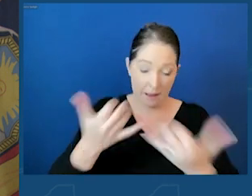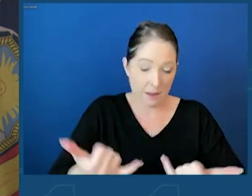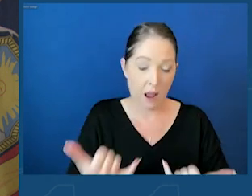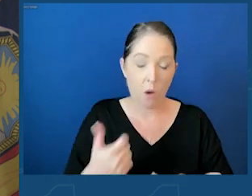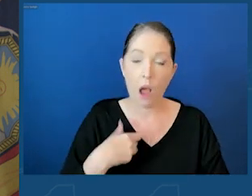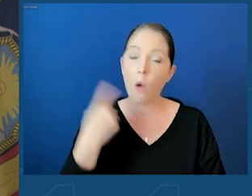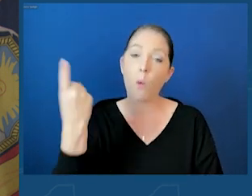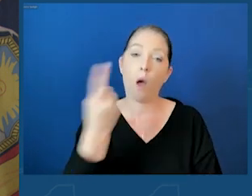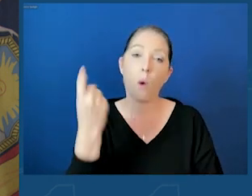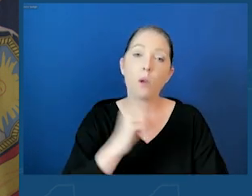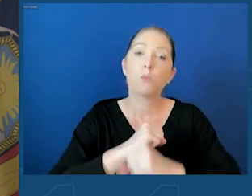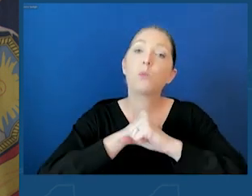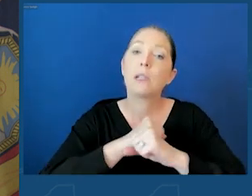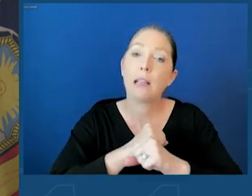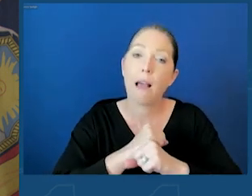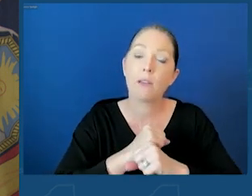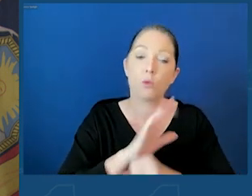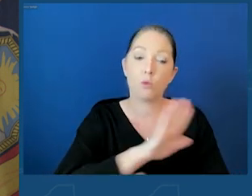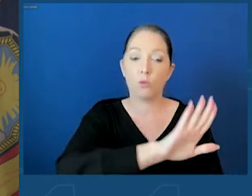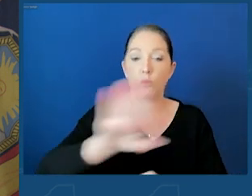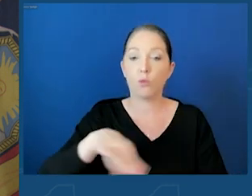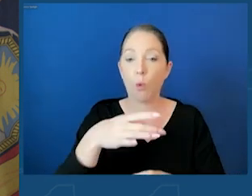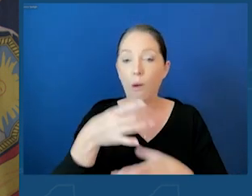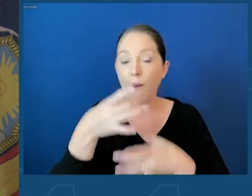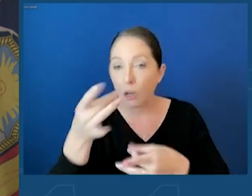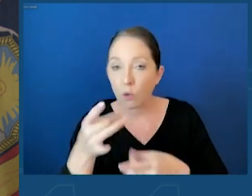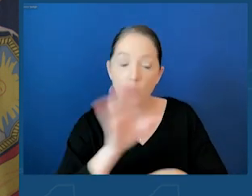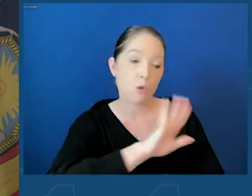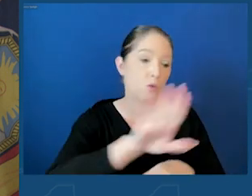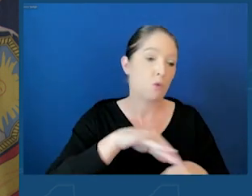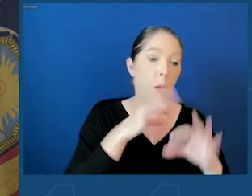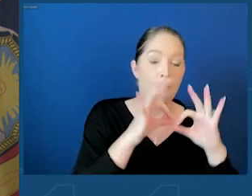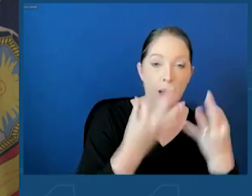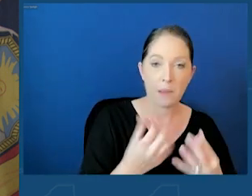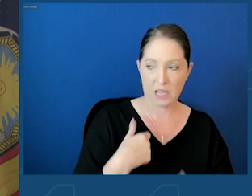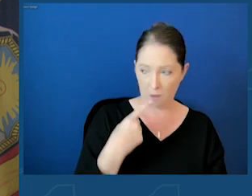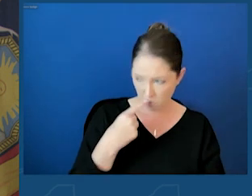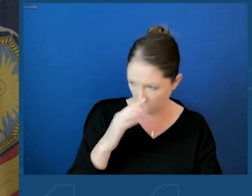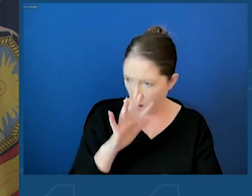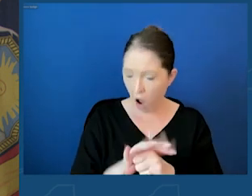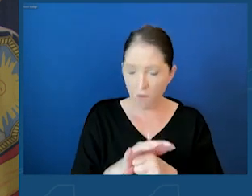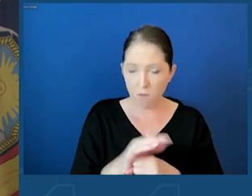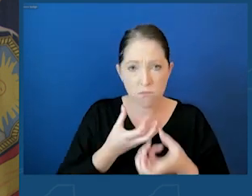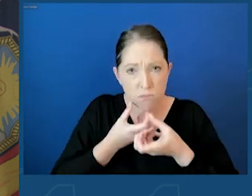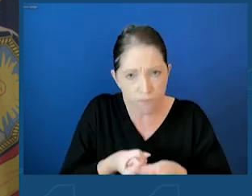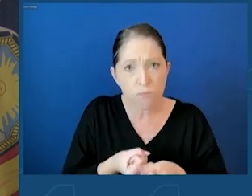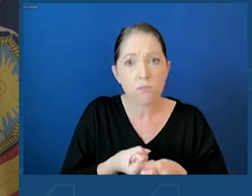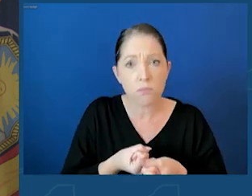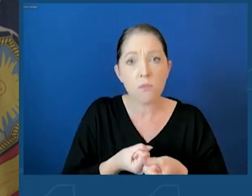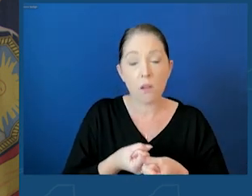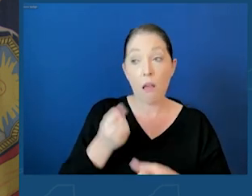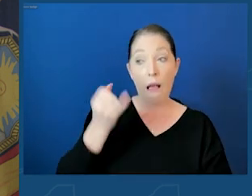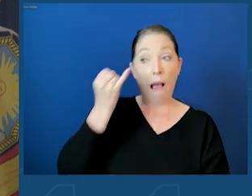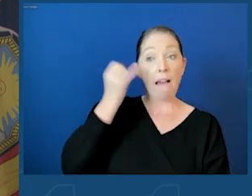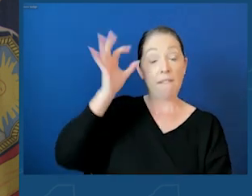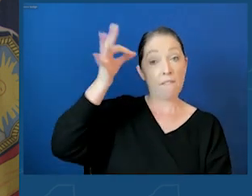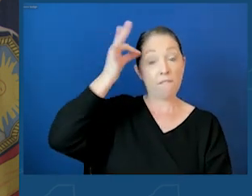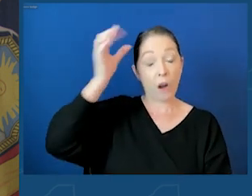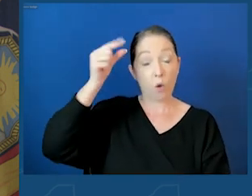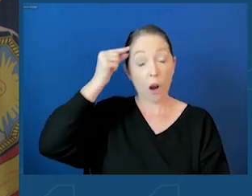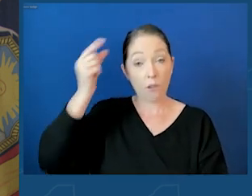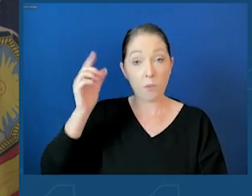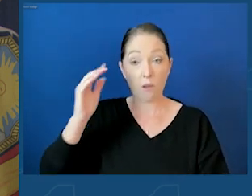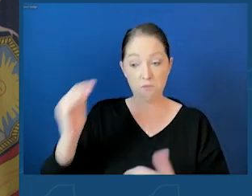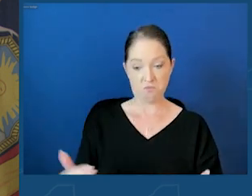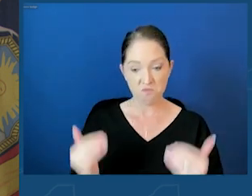the interests of all of you and your families. And I am confident that if the federal government steps up and does its part, we